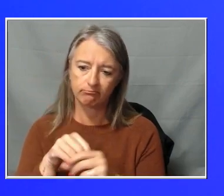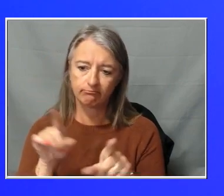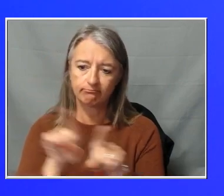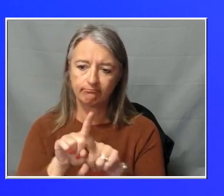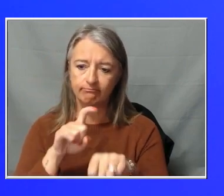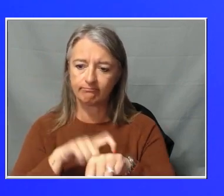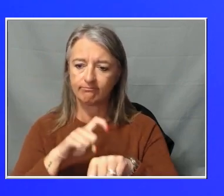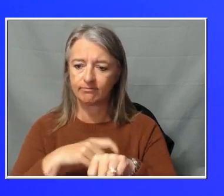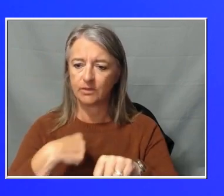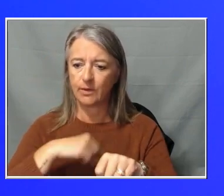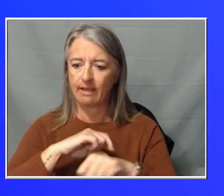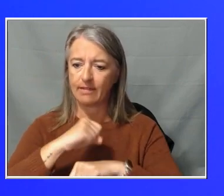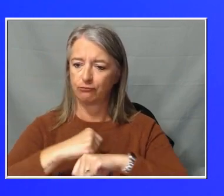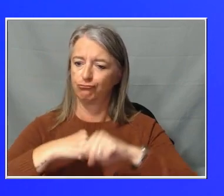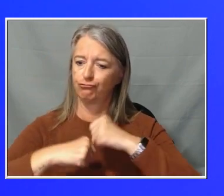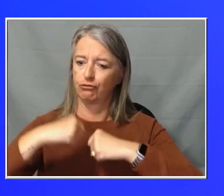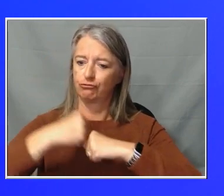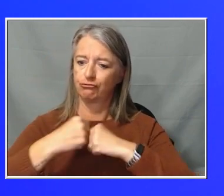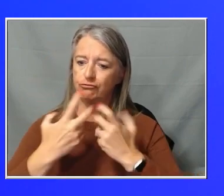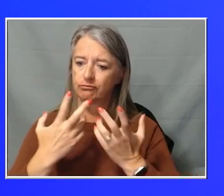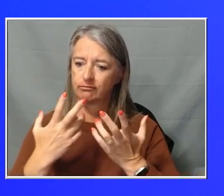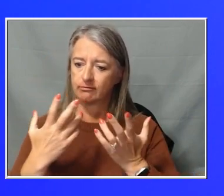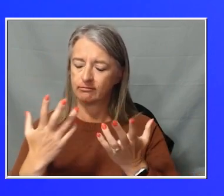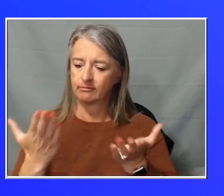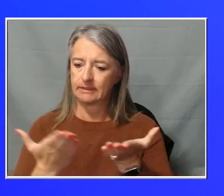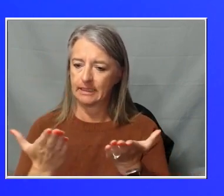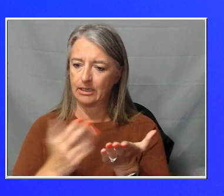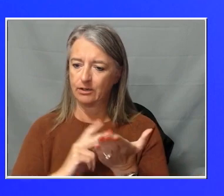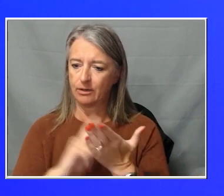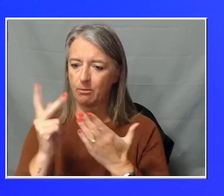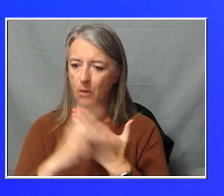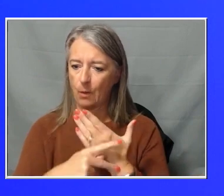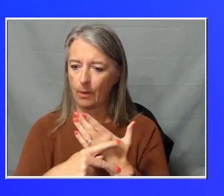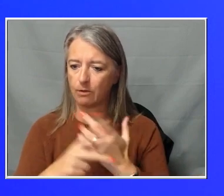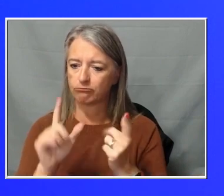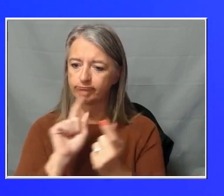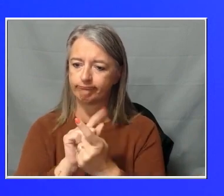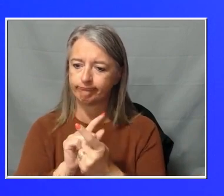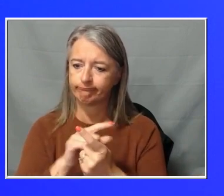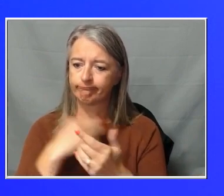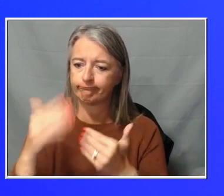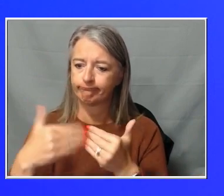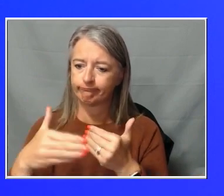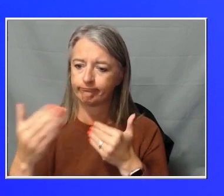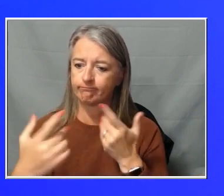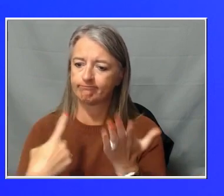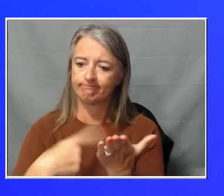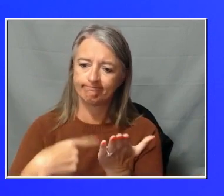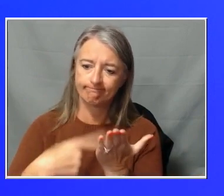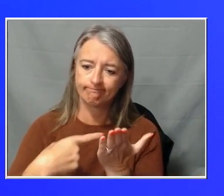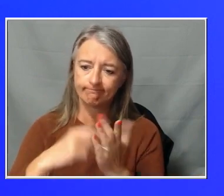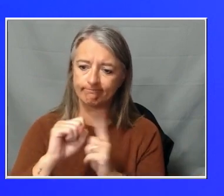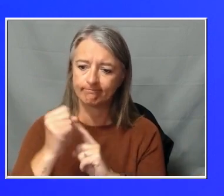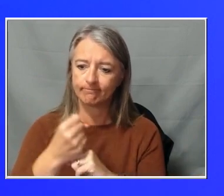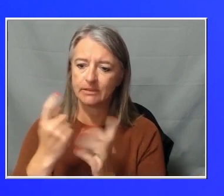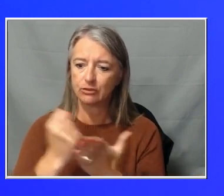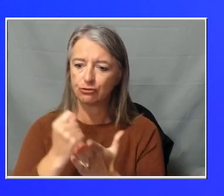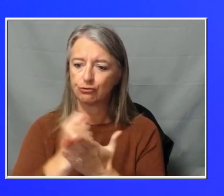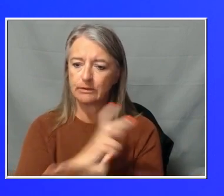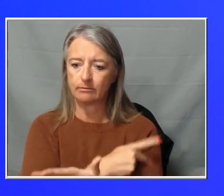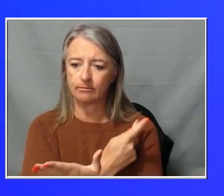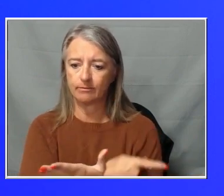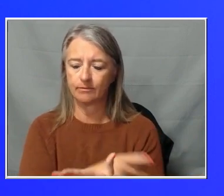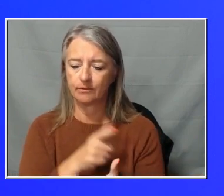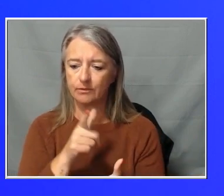that infrastructure here. We have the skull-based program. We meet on regular basis. We discuss cases and we treat patients that are